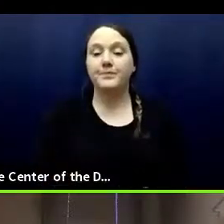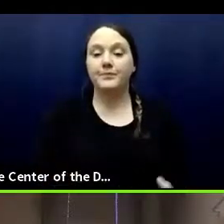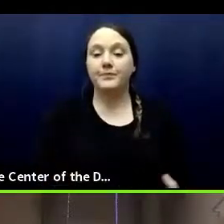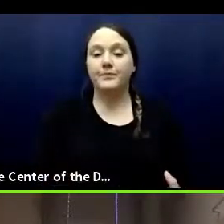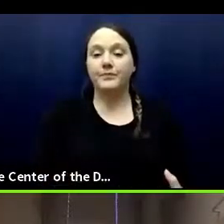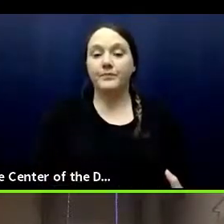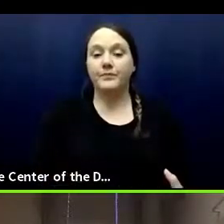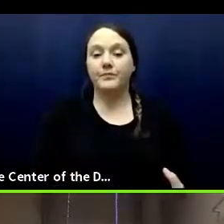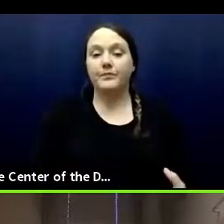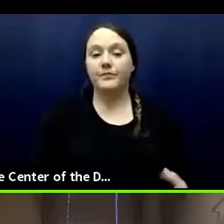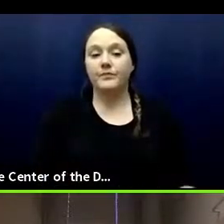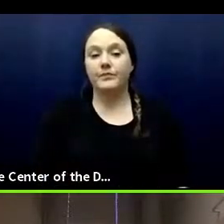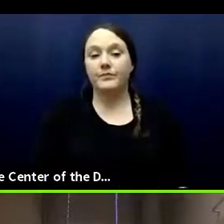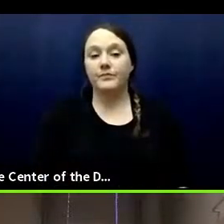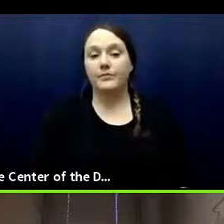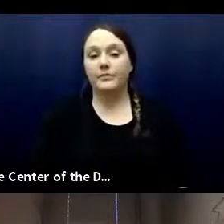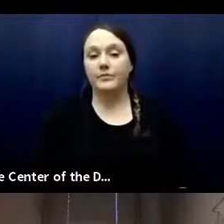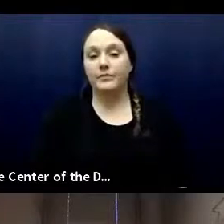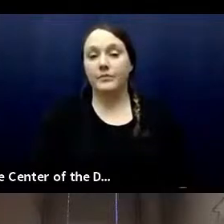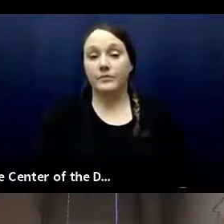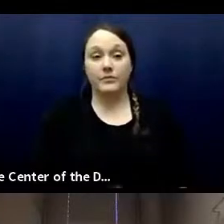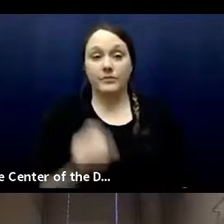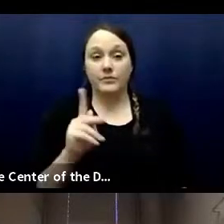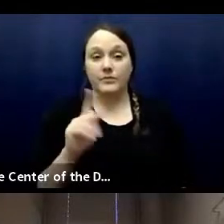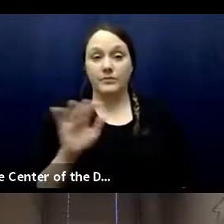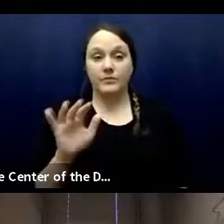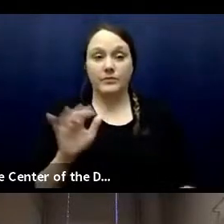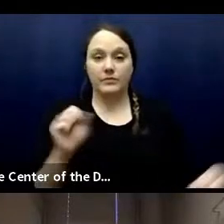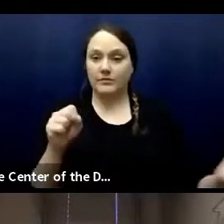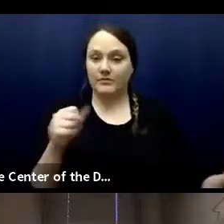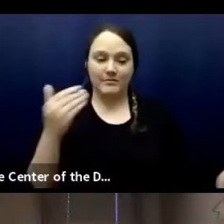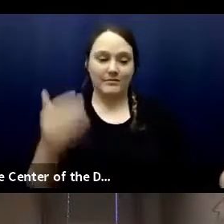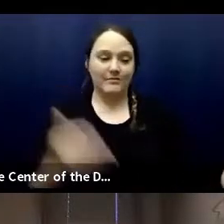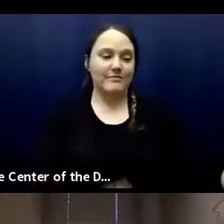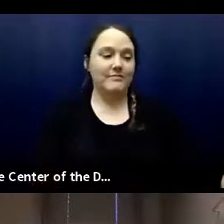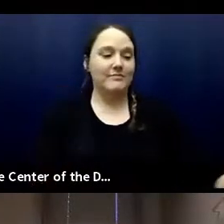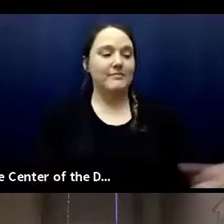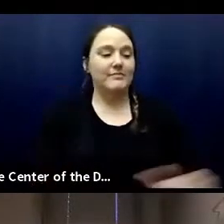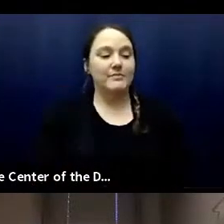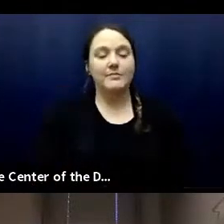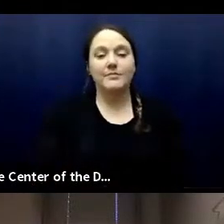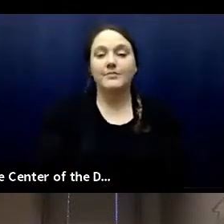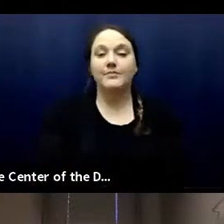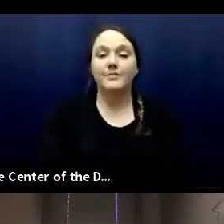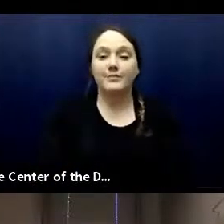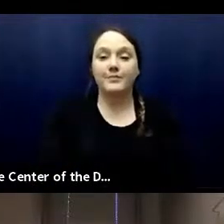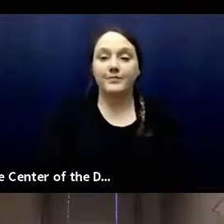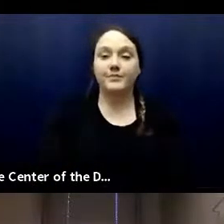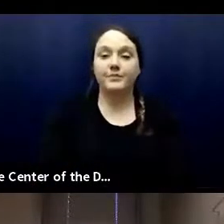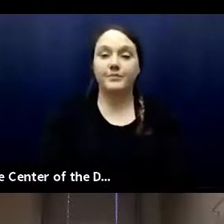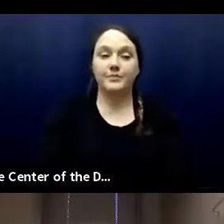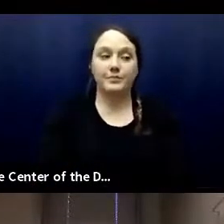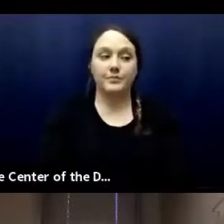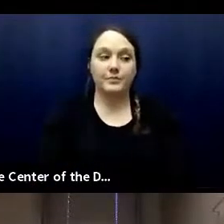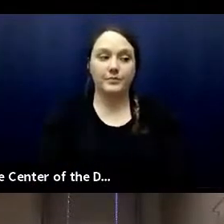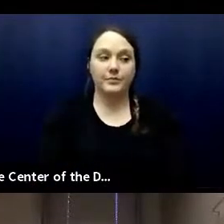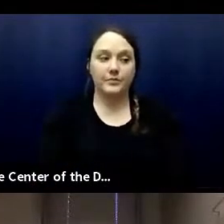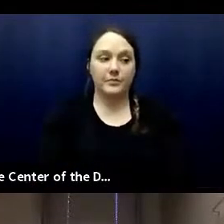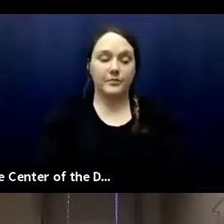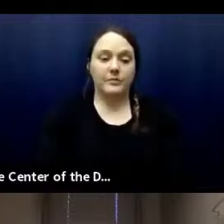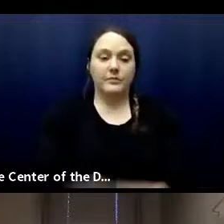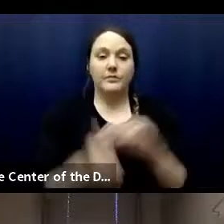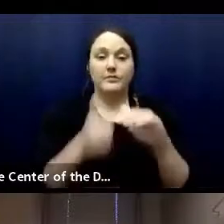Is that okay? Sure, continue, please. Okay. Under